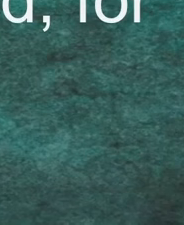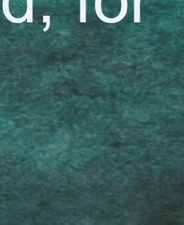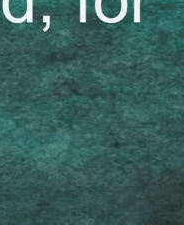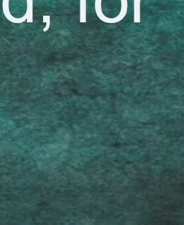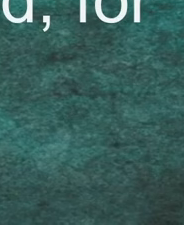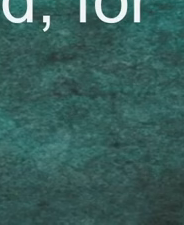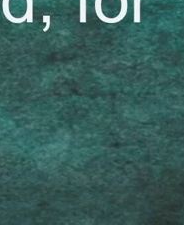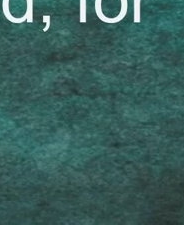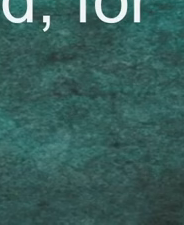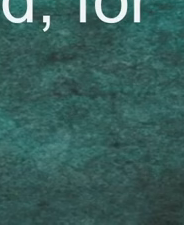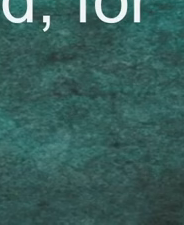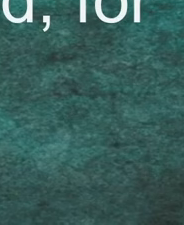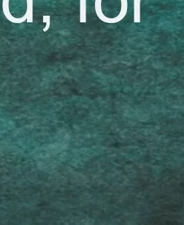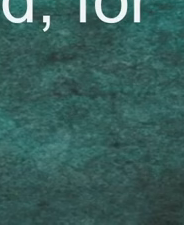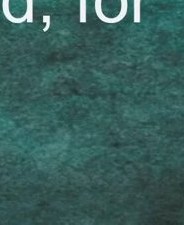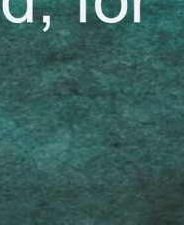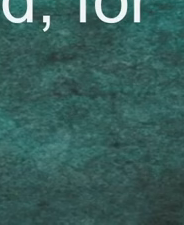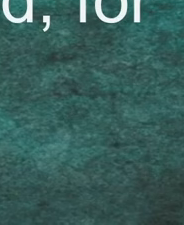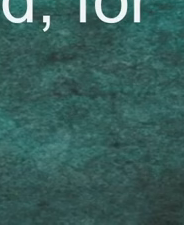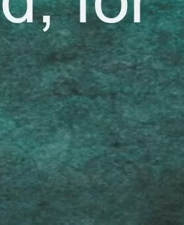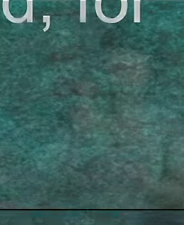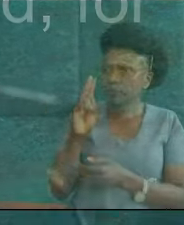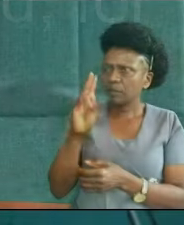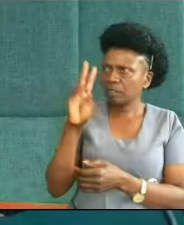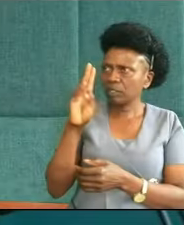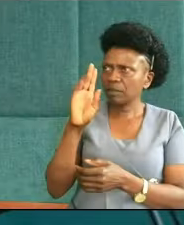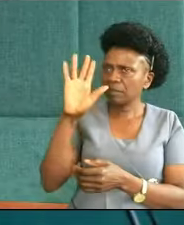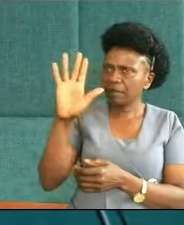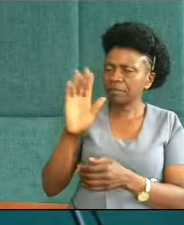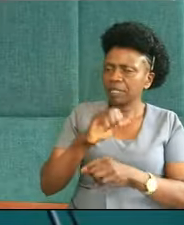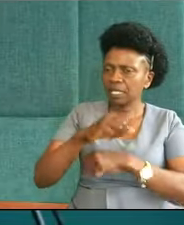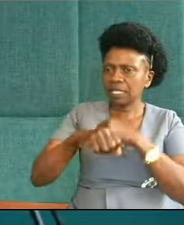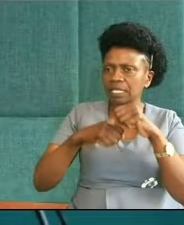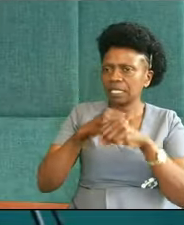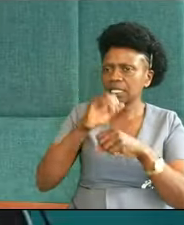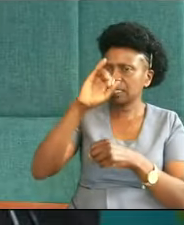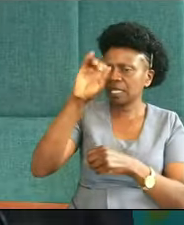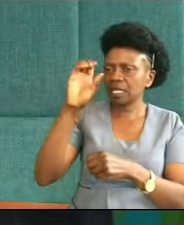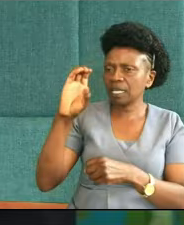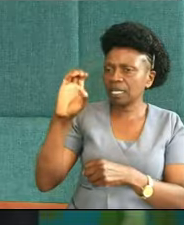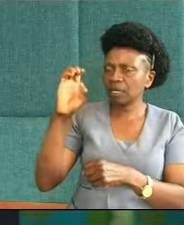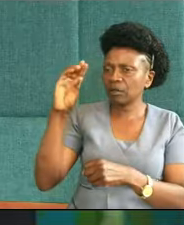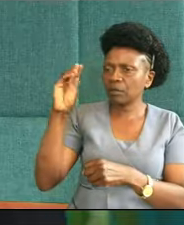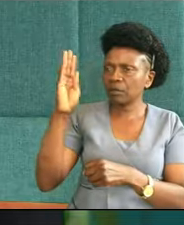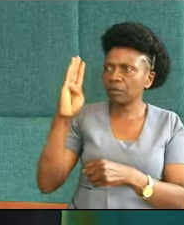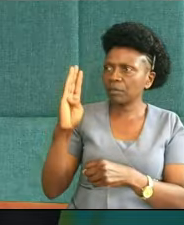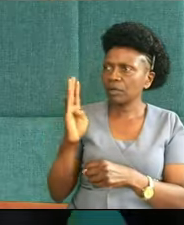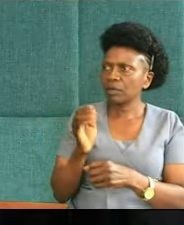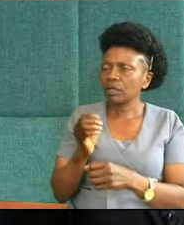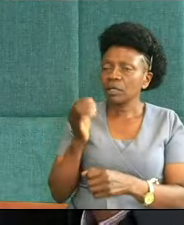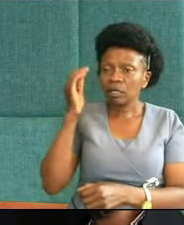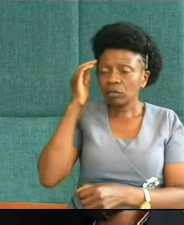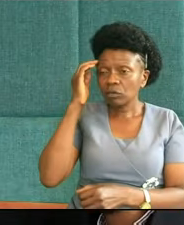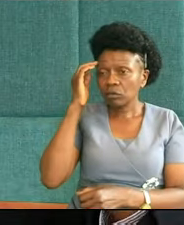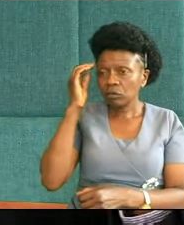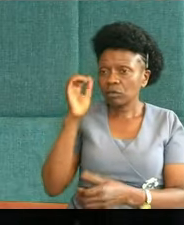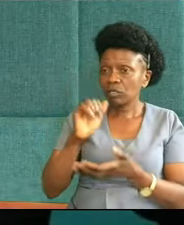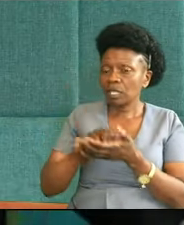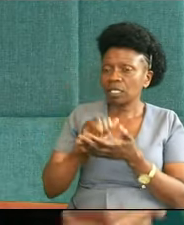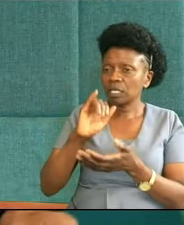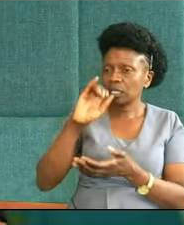for he did not believe them. Imagine for 20 to 25 years, Jacob was thoroughly convinced that Joseph was what?